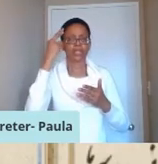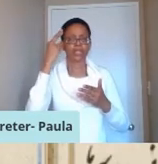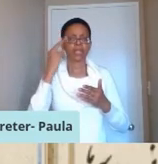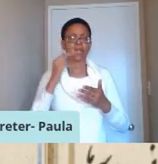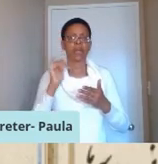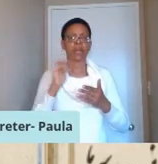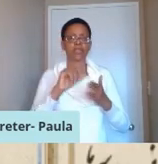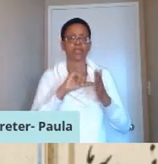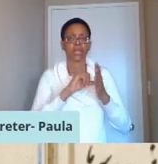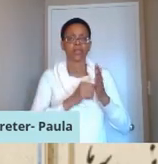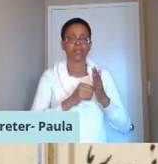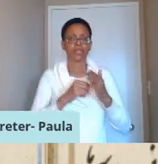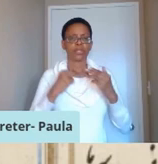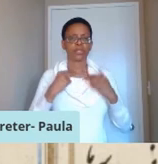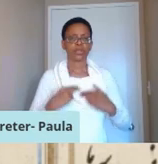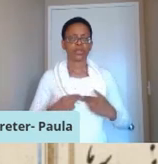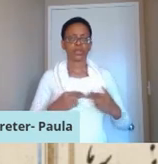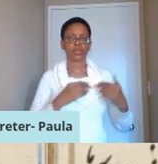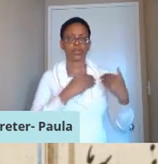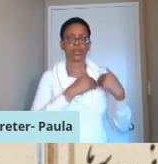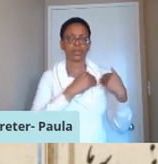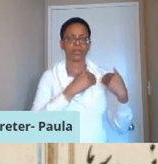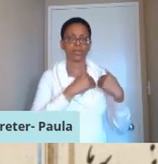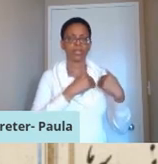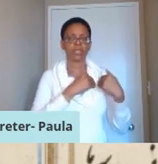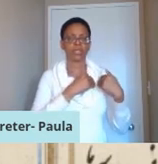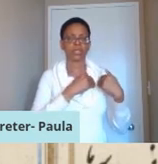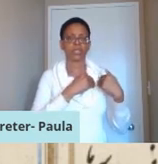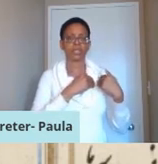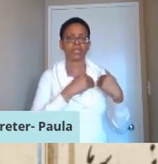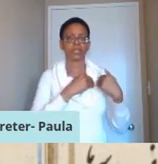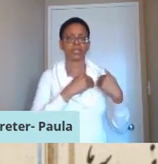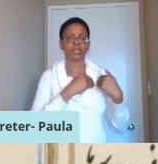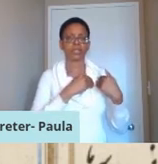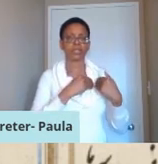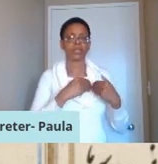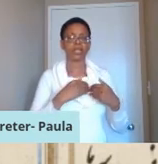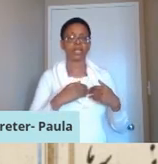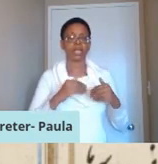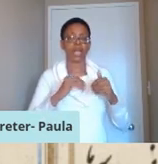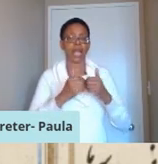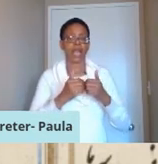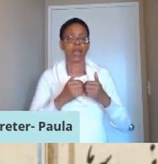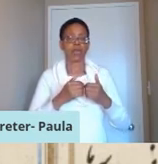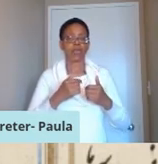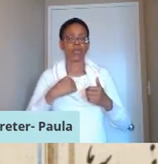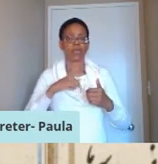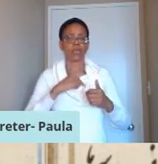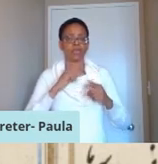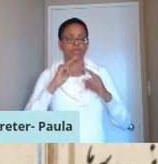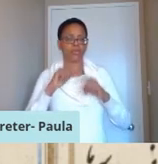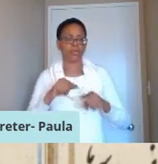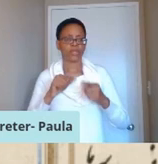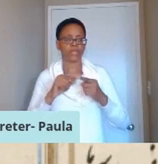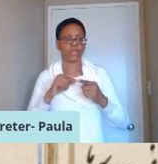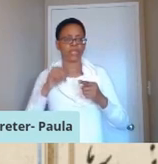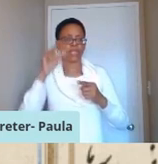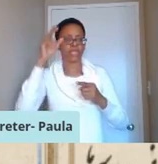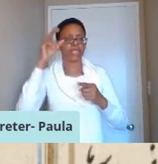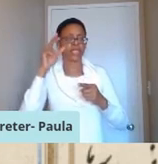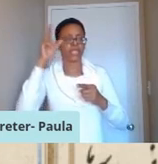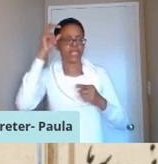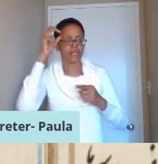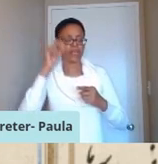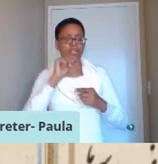emphasis on human responsibility and obligation in our response to evil and suffering. So, the